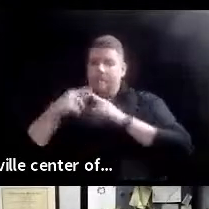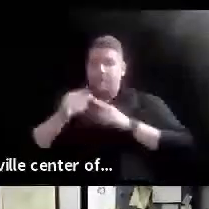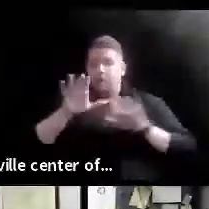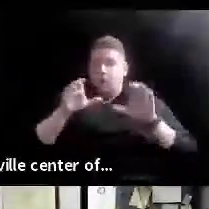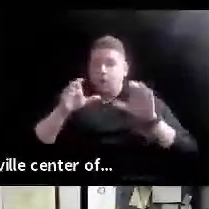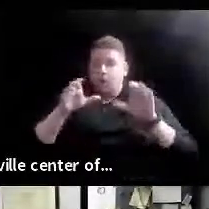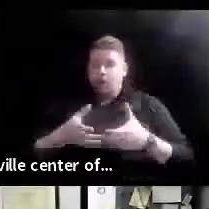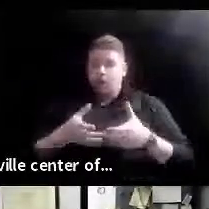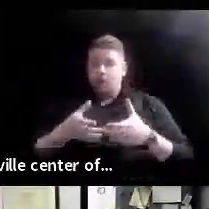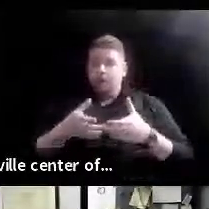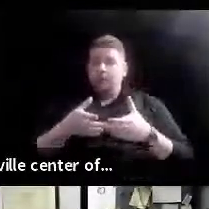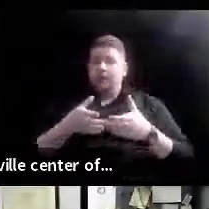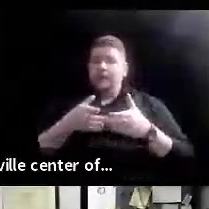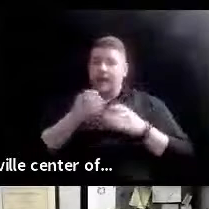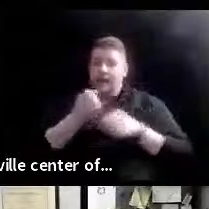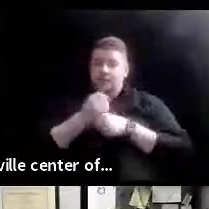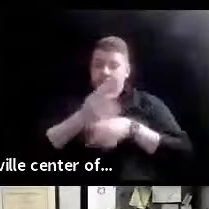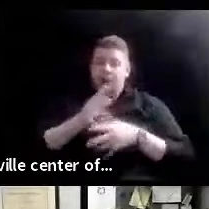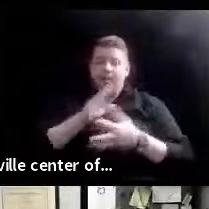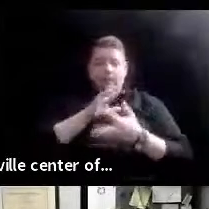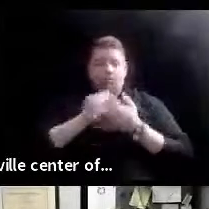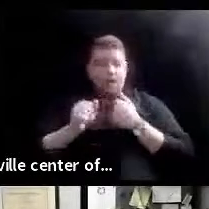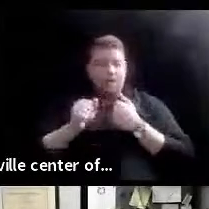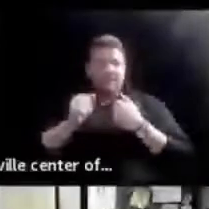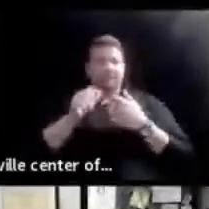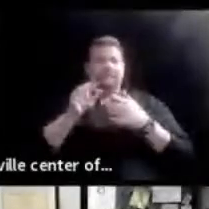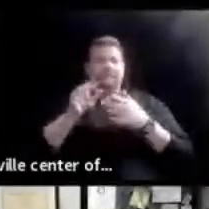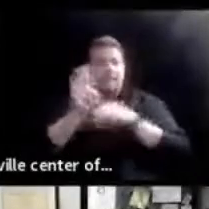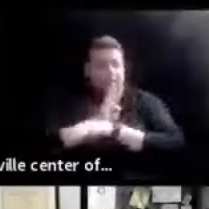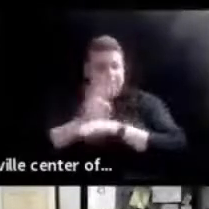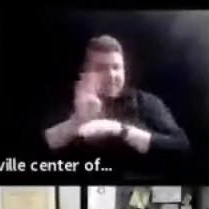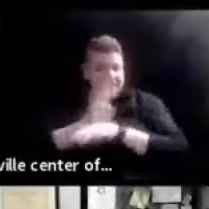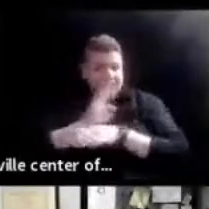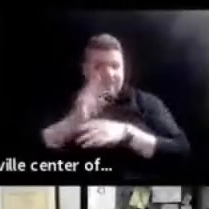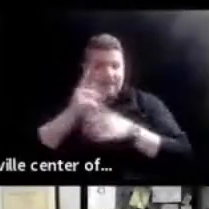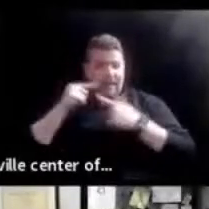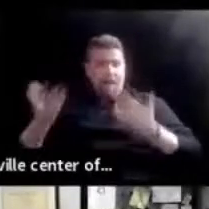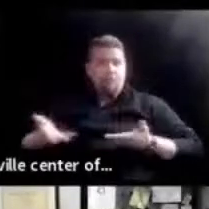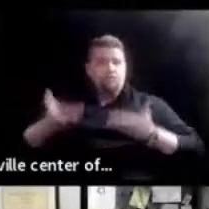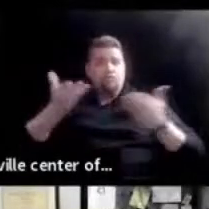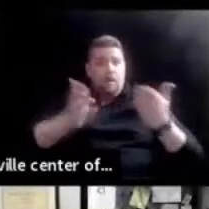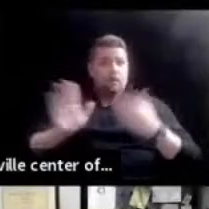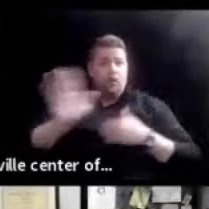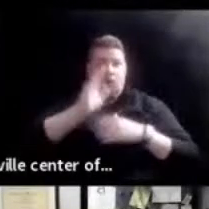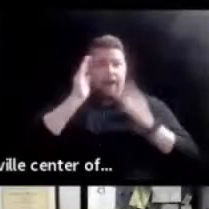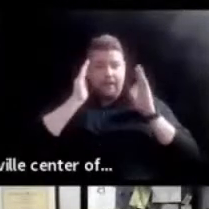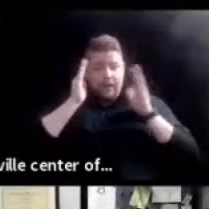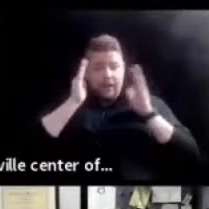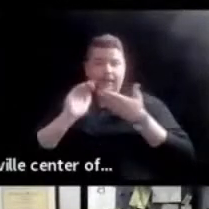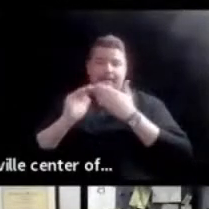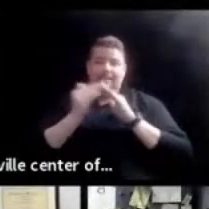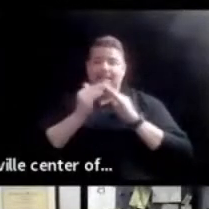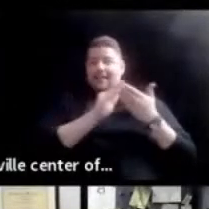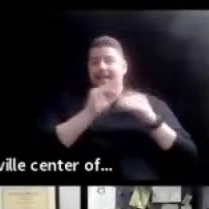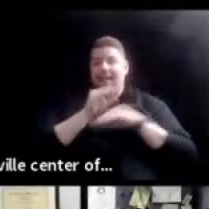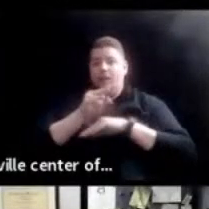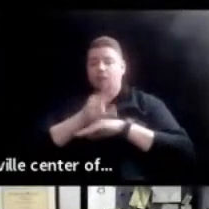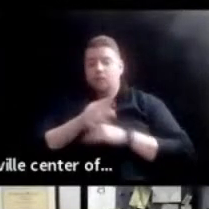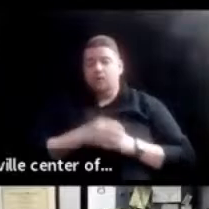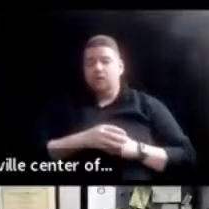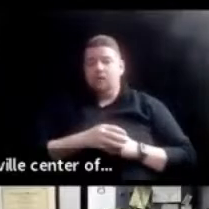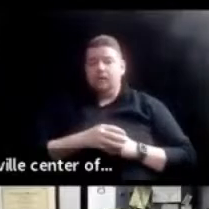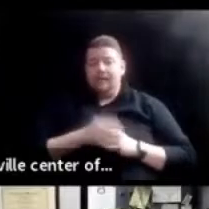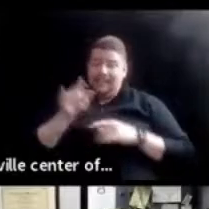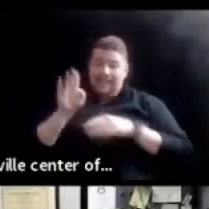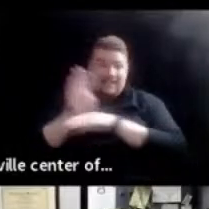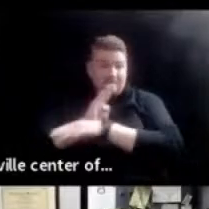has single-handedly caused the destruction of many small businesses, which I have brought to the attention of the city council. These businesses